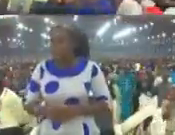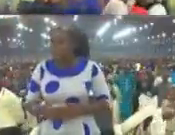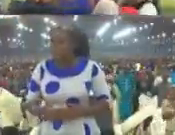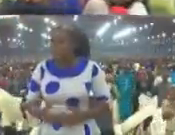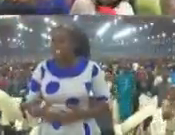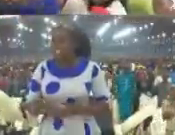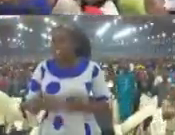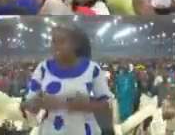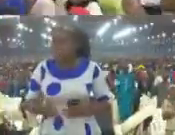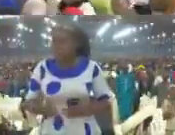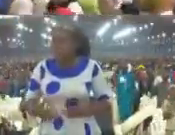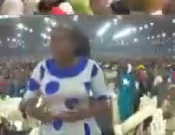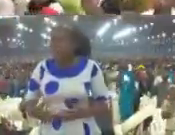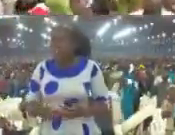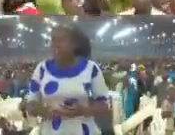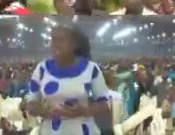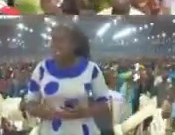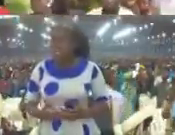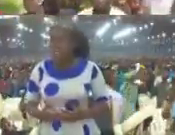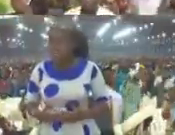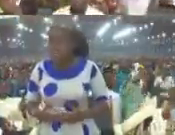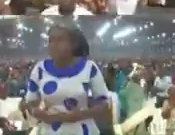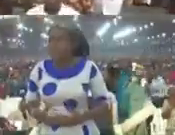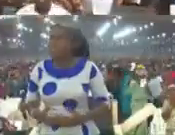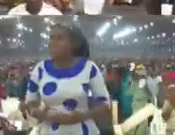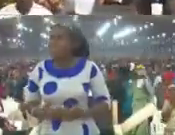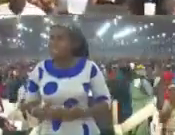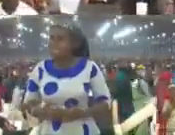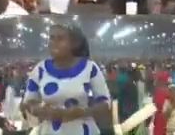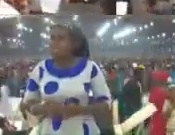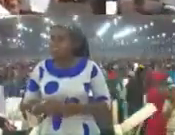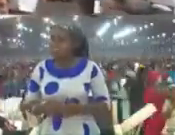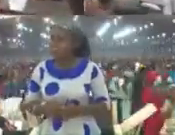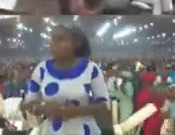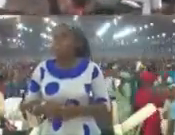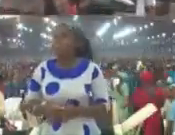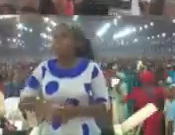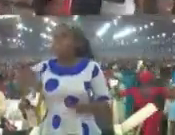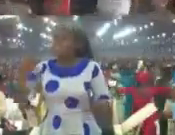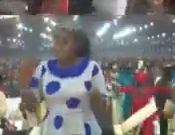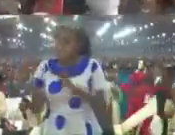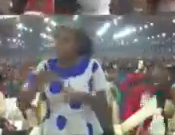Let me hear a word that would change my night today.